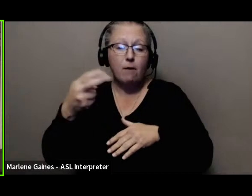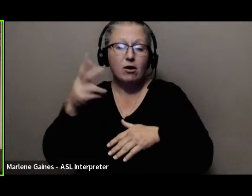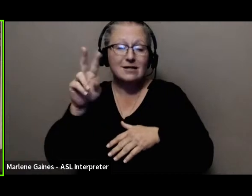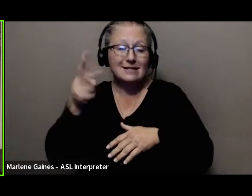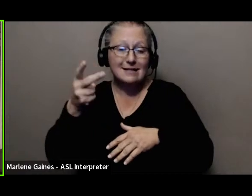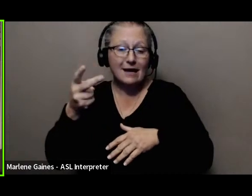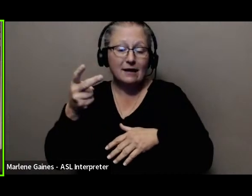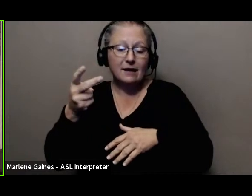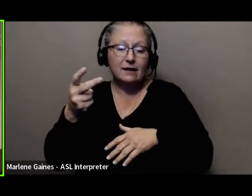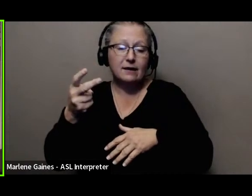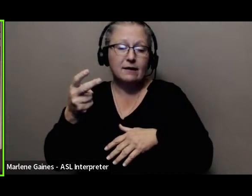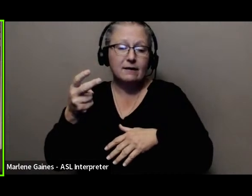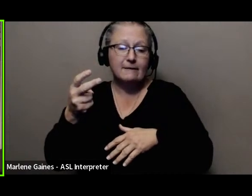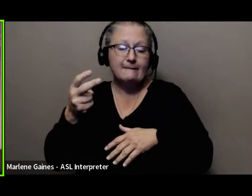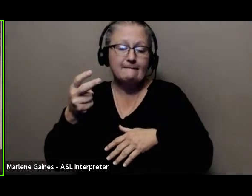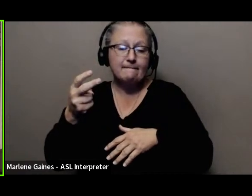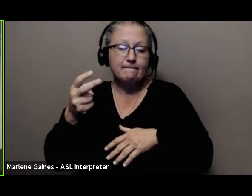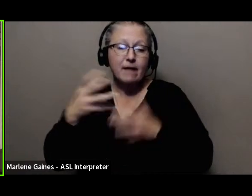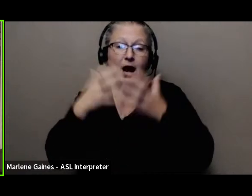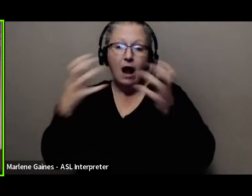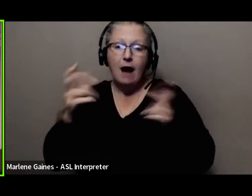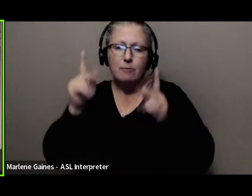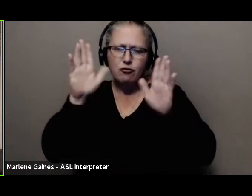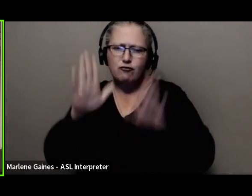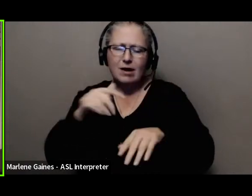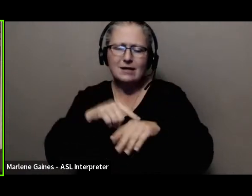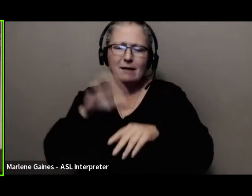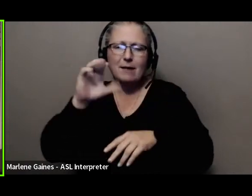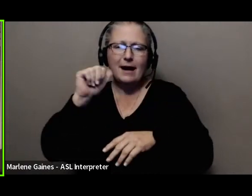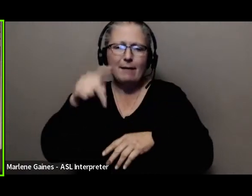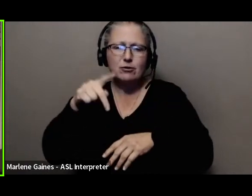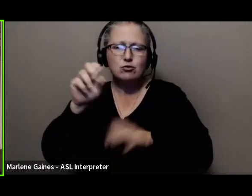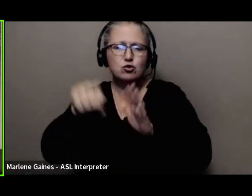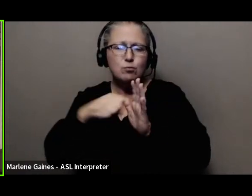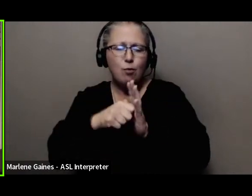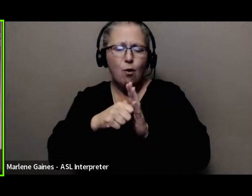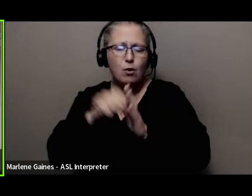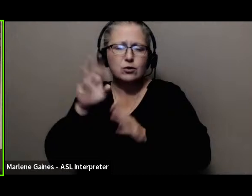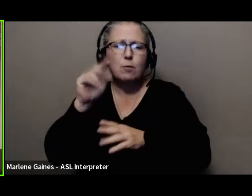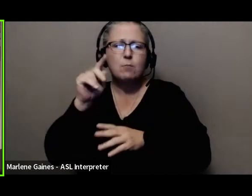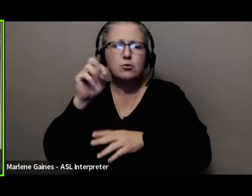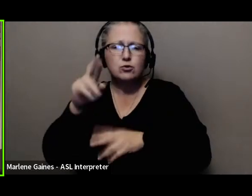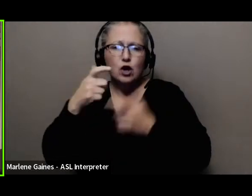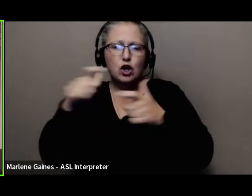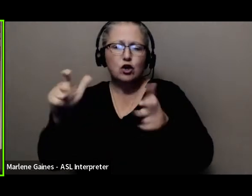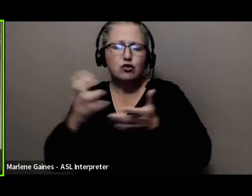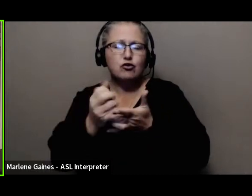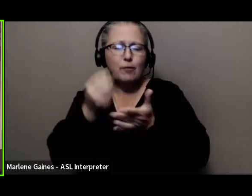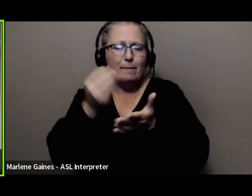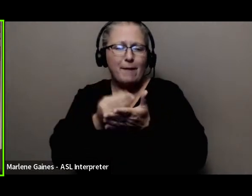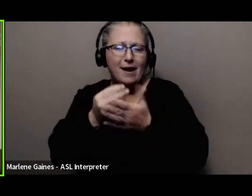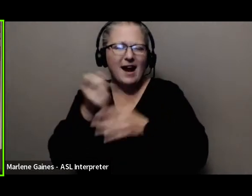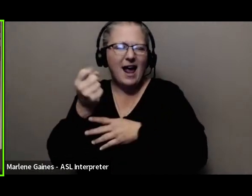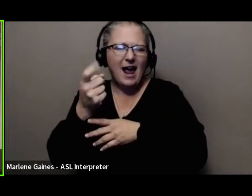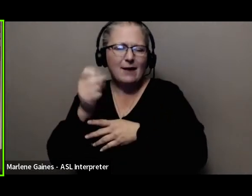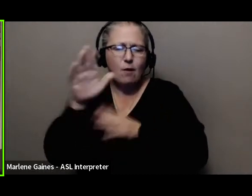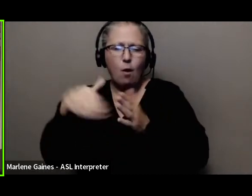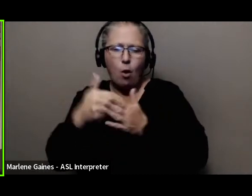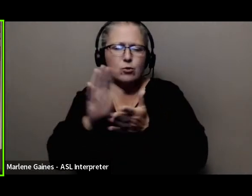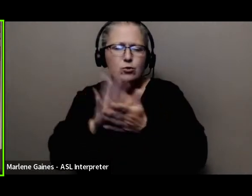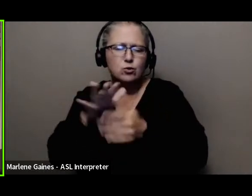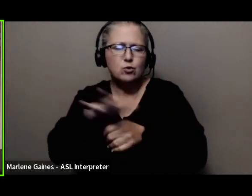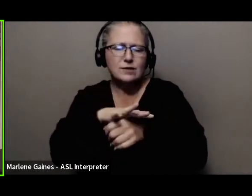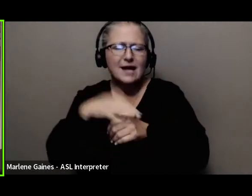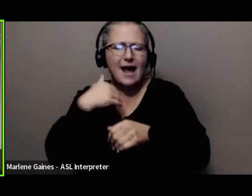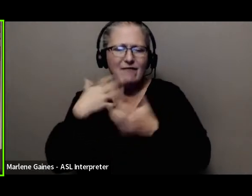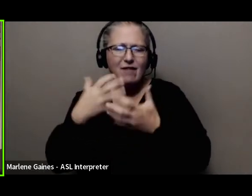2nd, a lot of folks had a great time at the Cappuccino Sports Boosters, huge fundraiser, the annual fundraiser. I know all of our school sites have